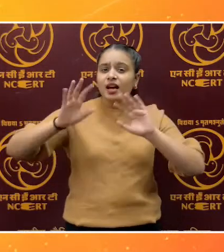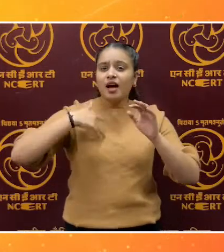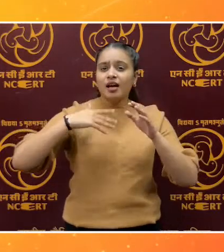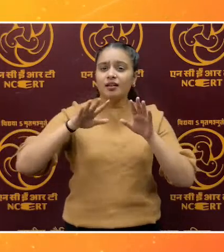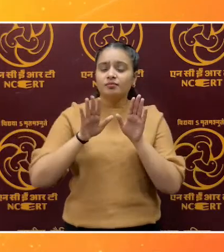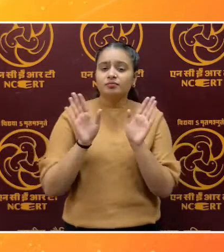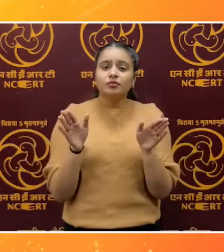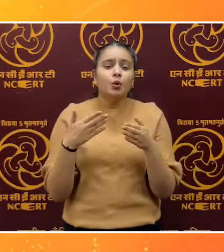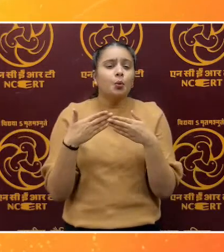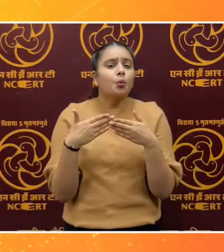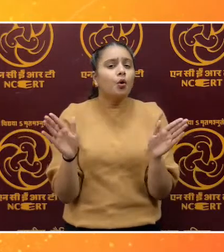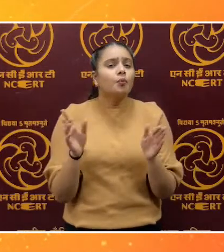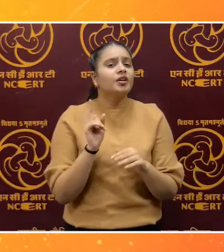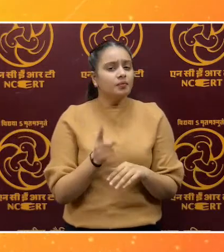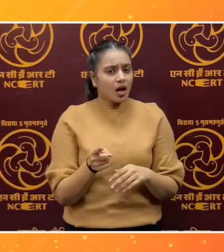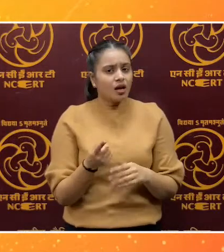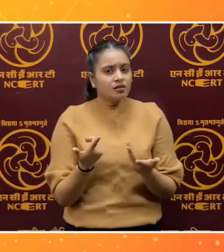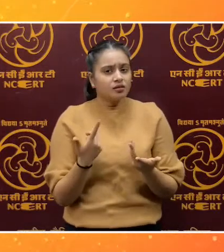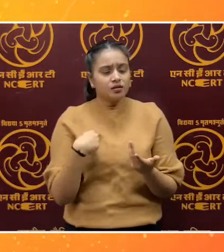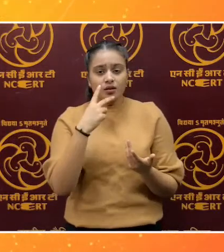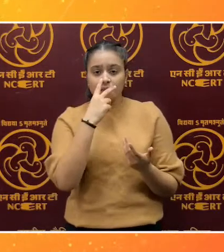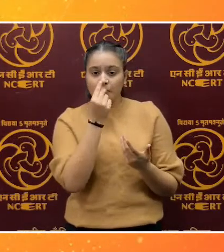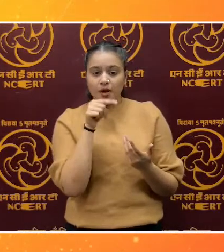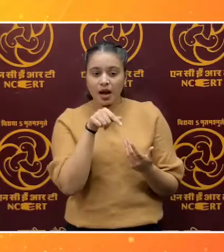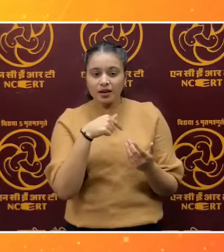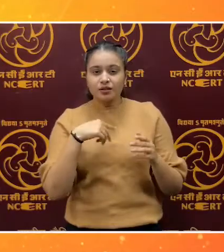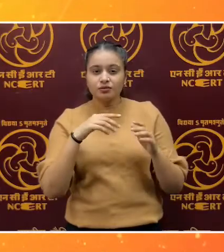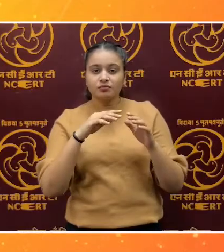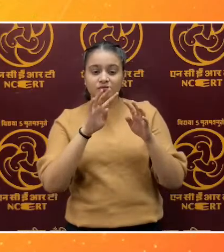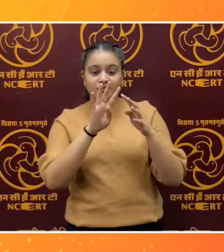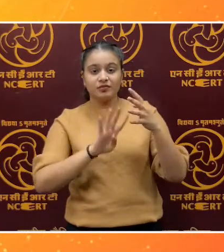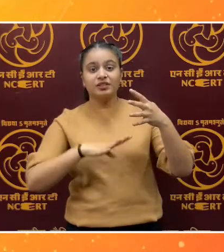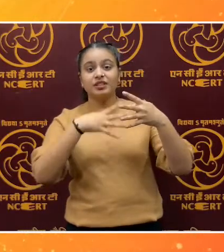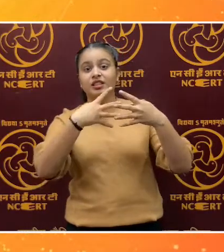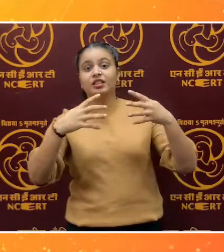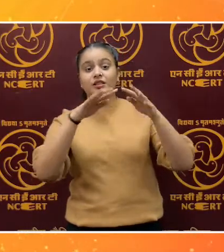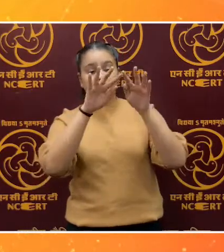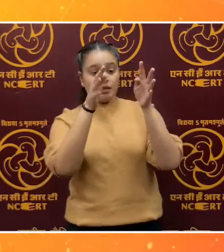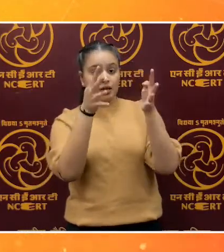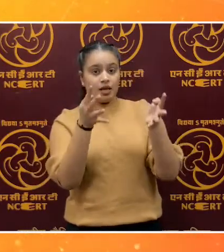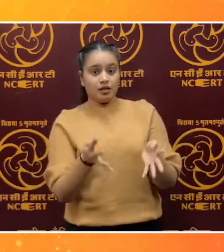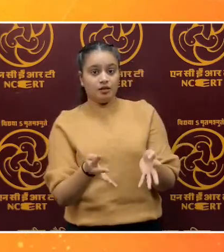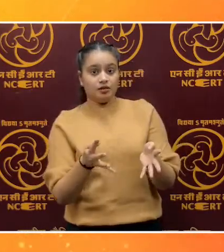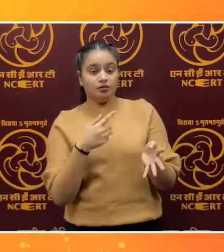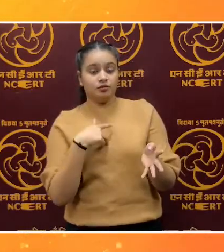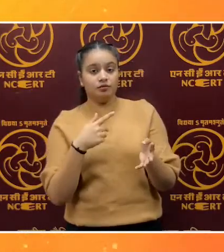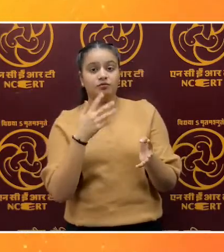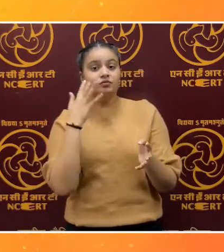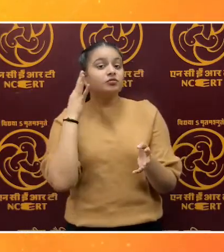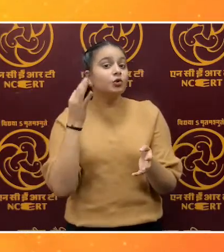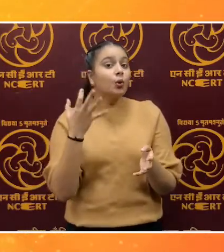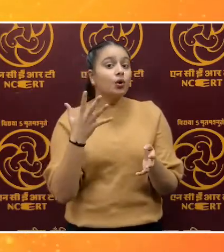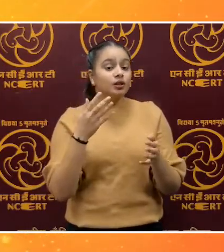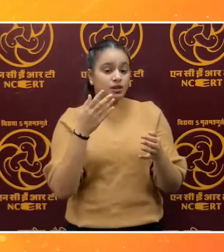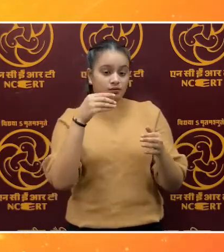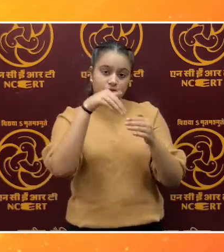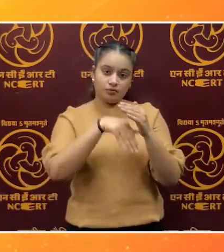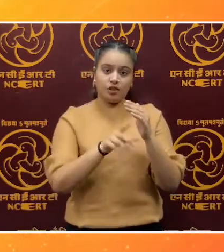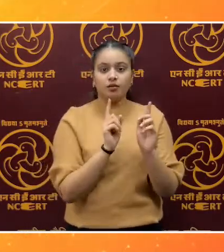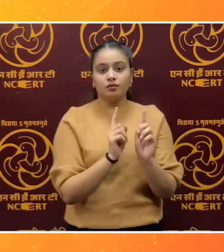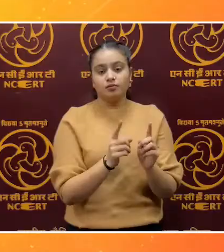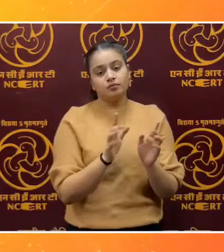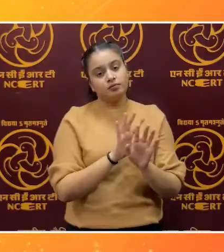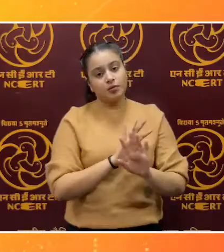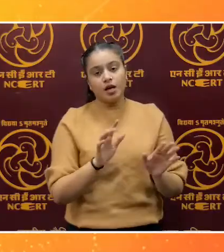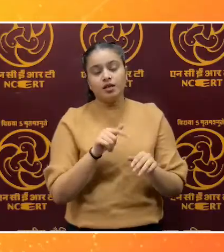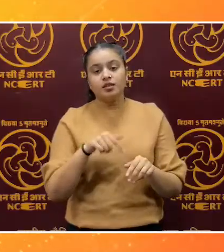this parrot of ours, he was always kept in the golden cage, but he was sad because he wanted to go